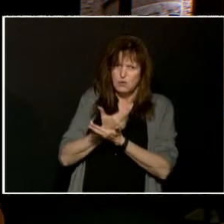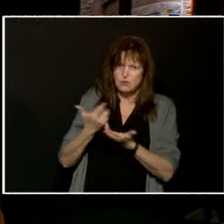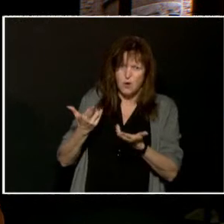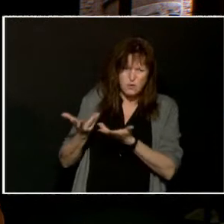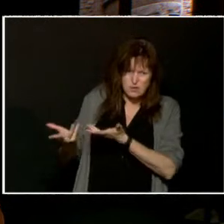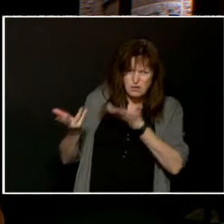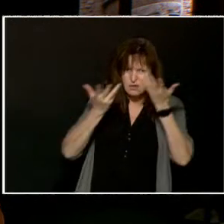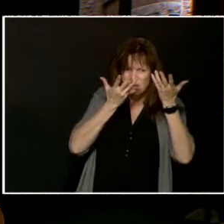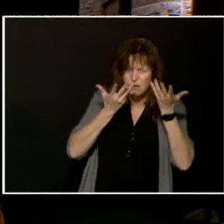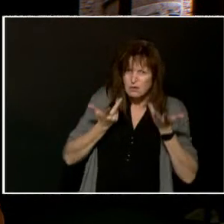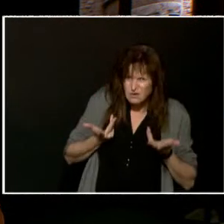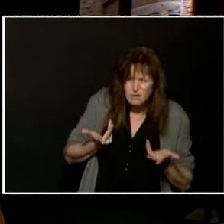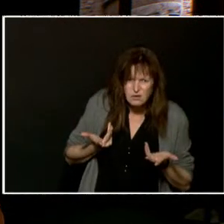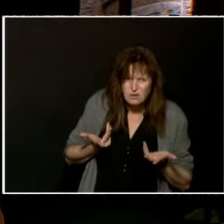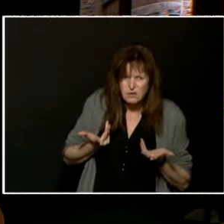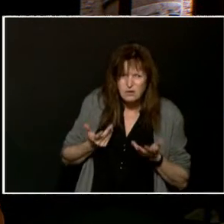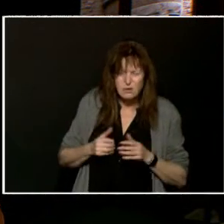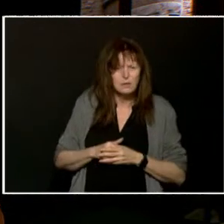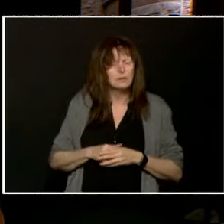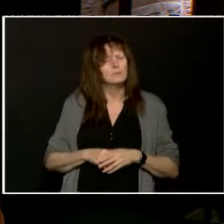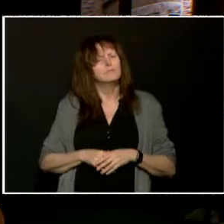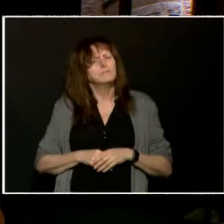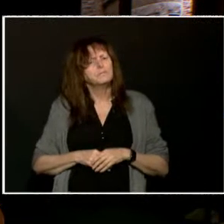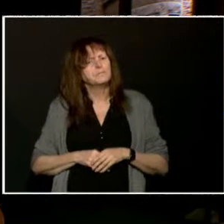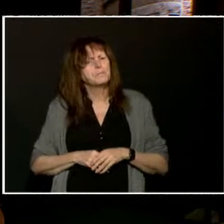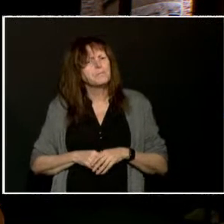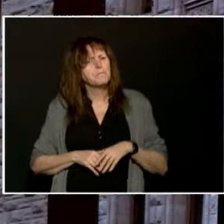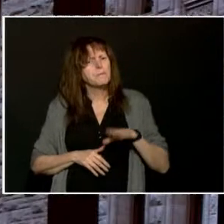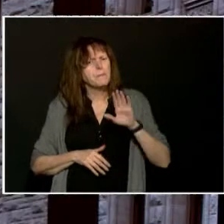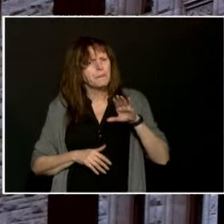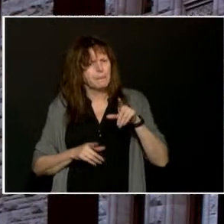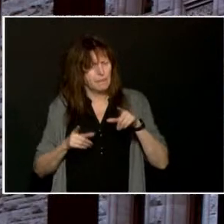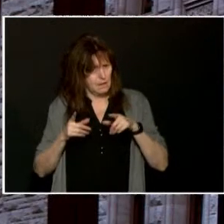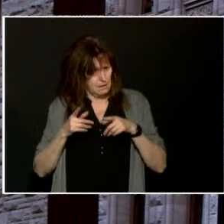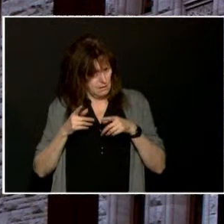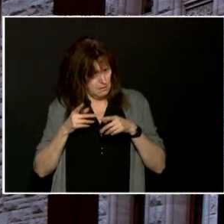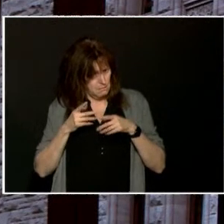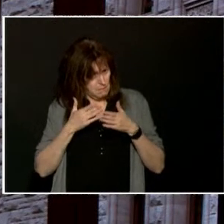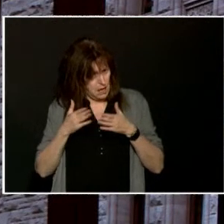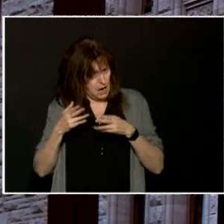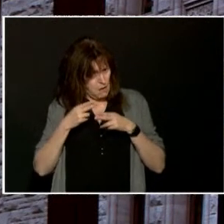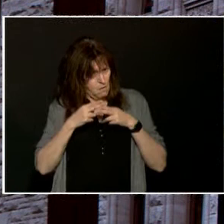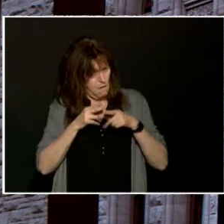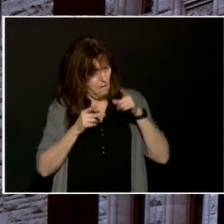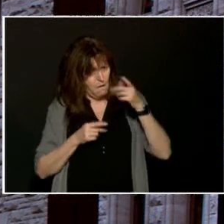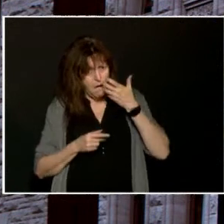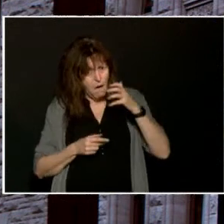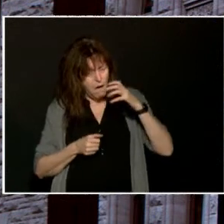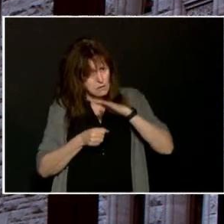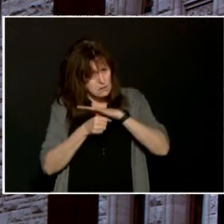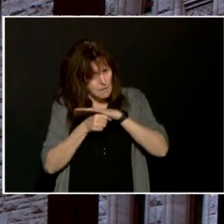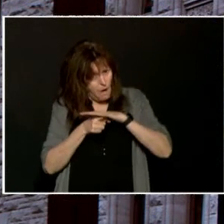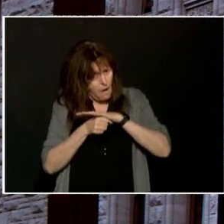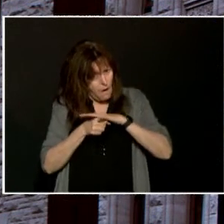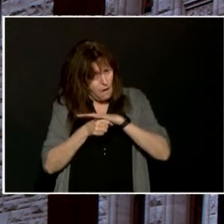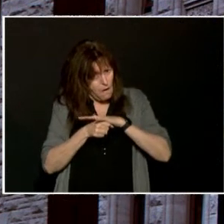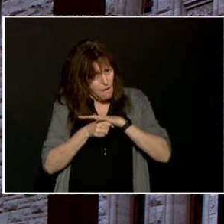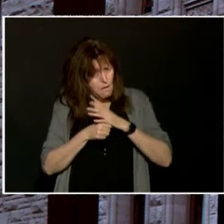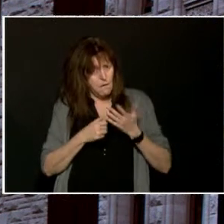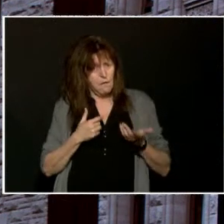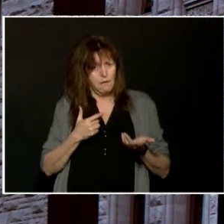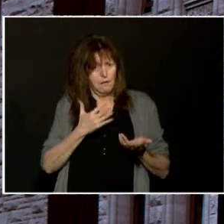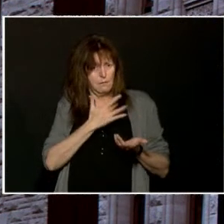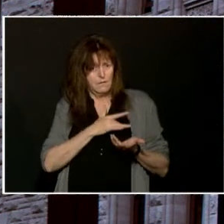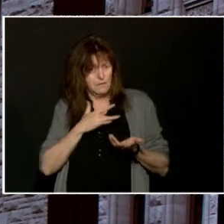I'm wondering, are there any plans to declare that city a hotspot, or is there anything more from the province's side that can be done to